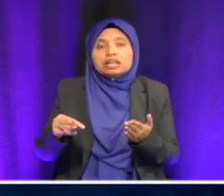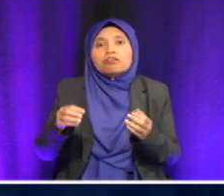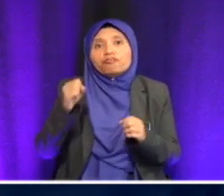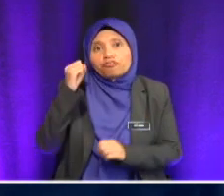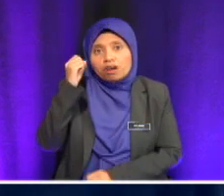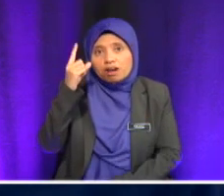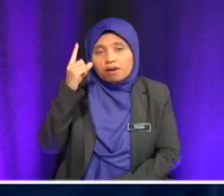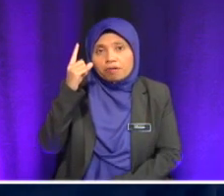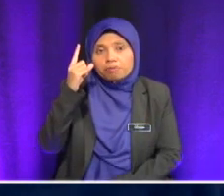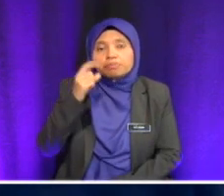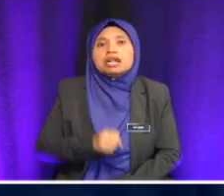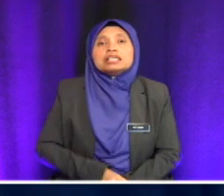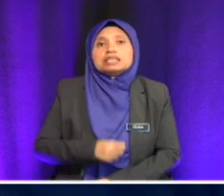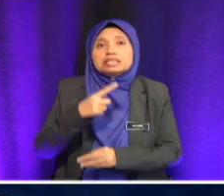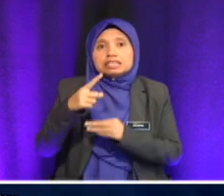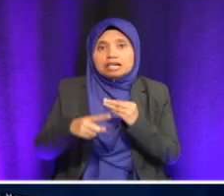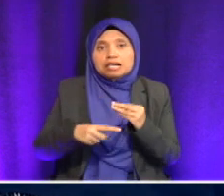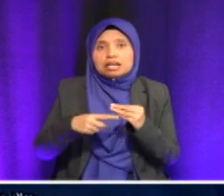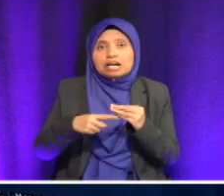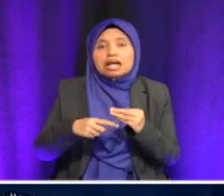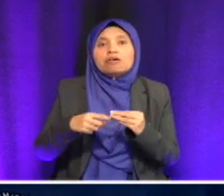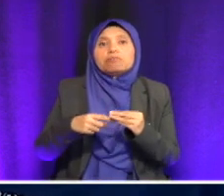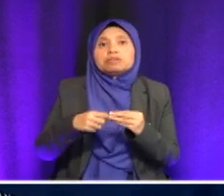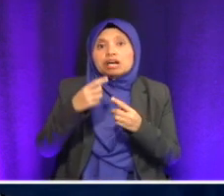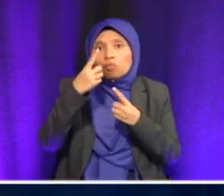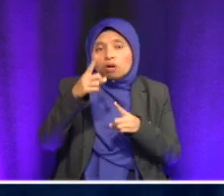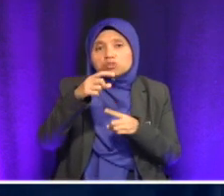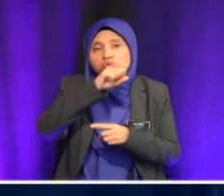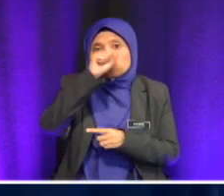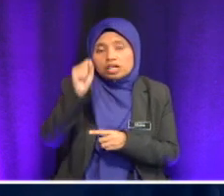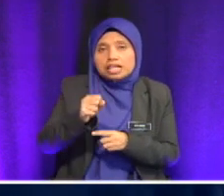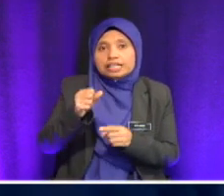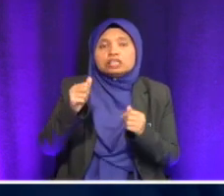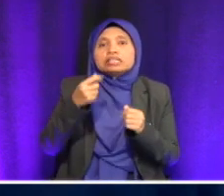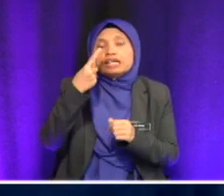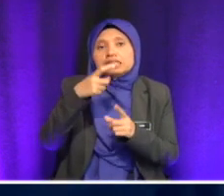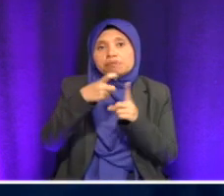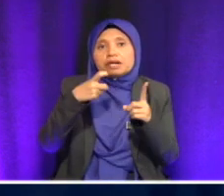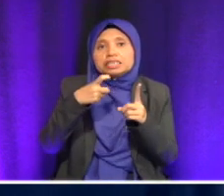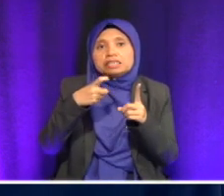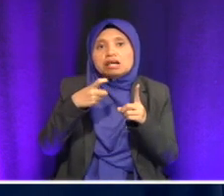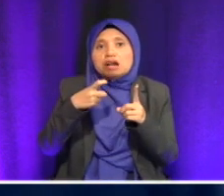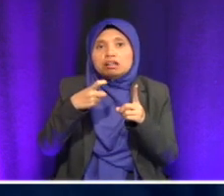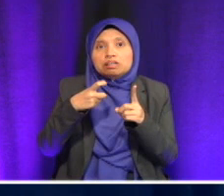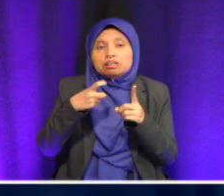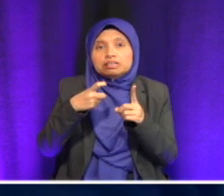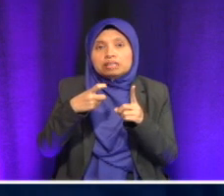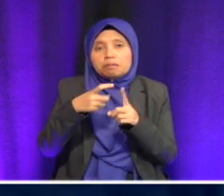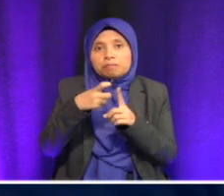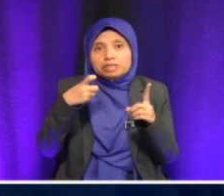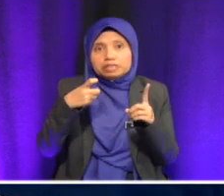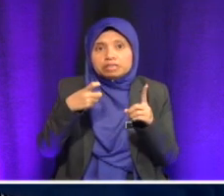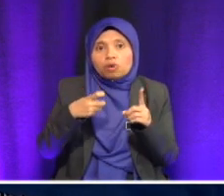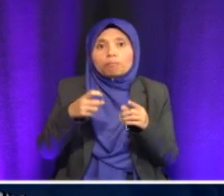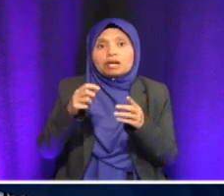reading comprehension better. It will also help them to answer questions related to reading comprehension. Next, I think the pupils were